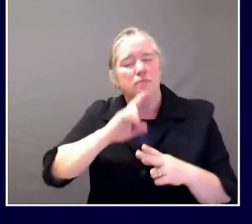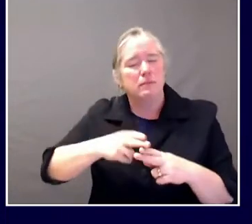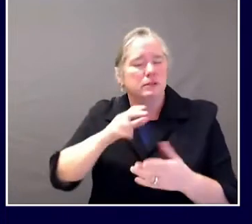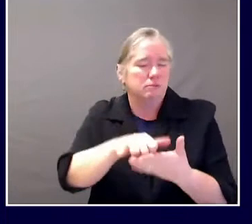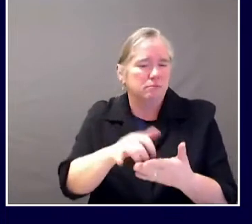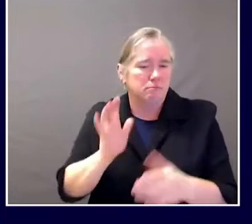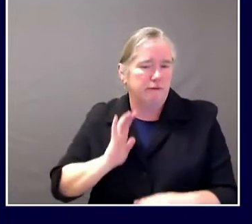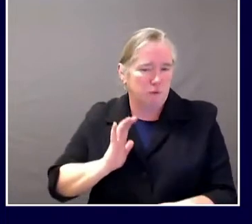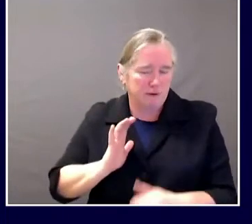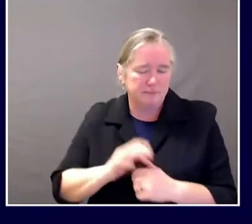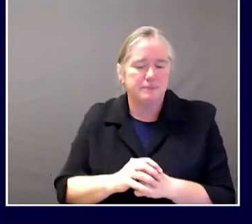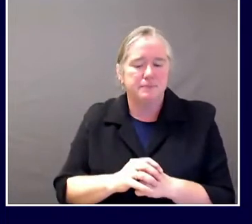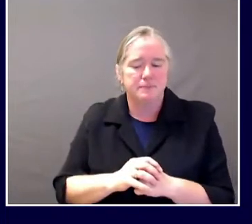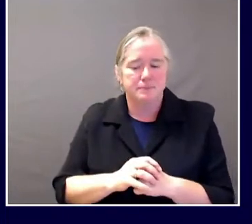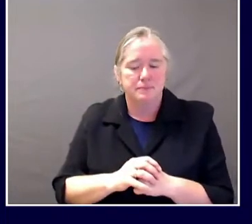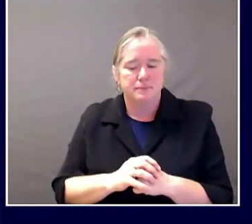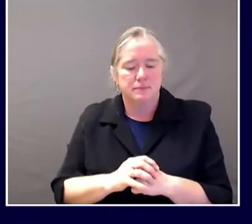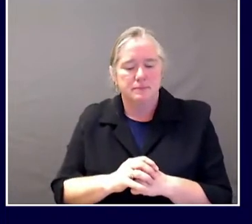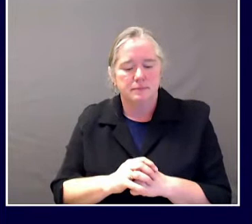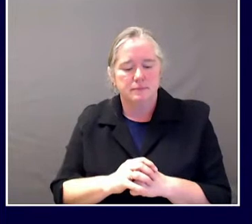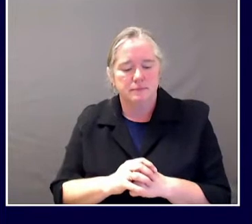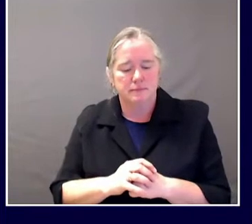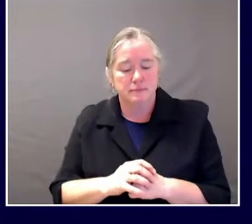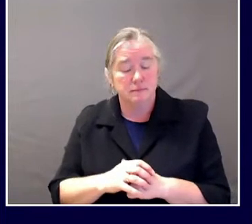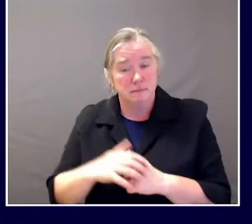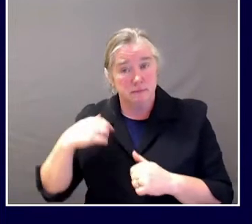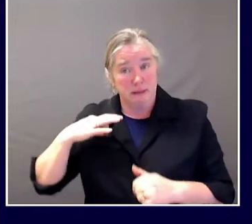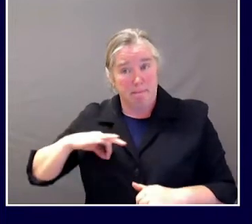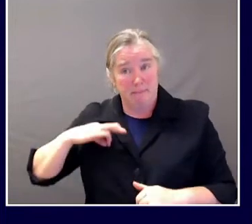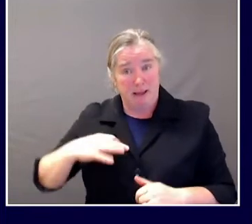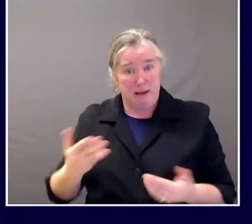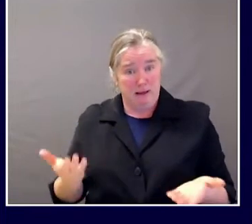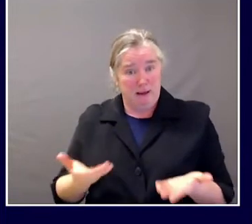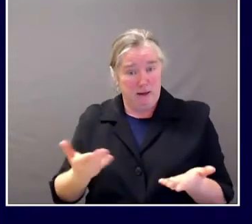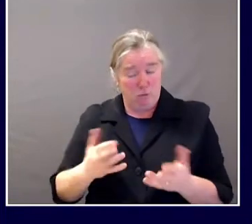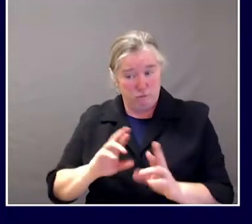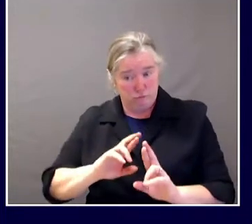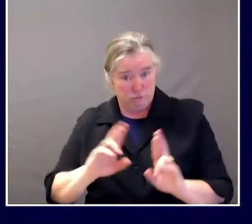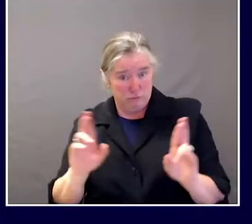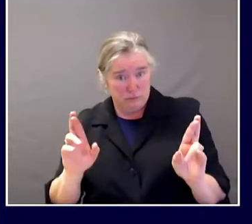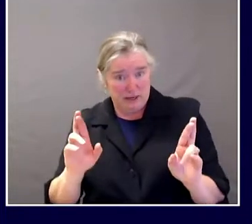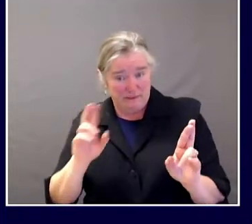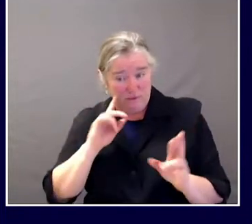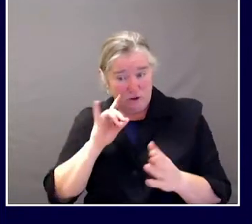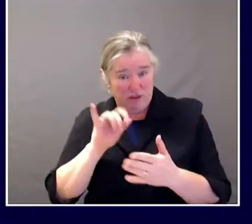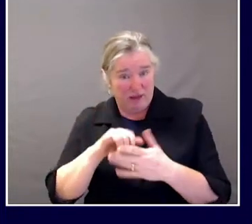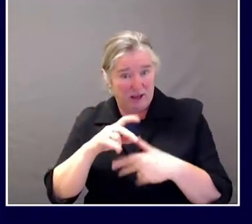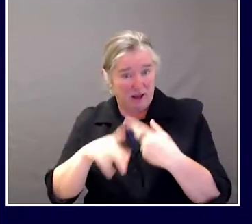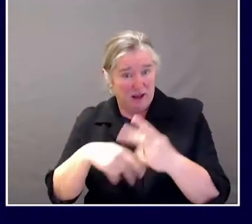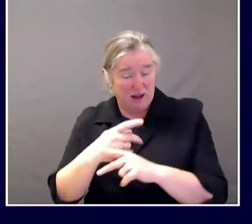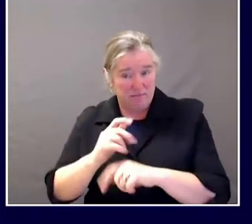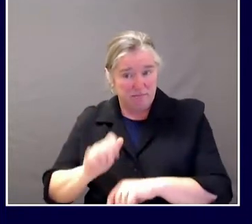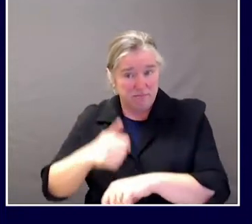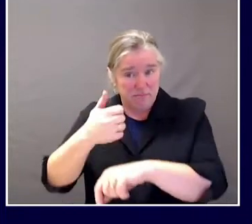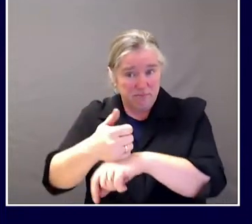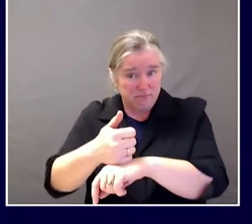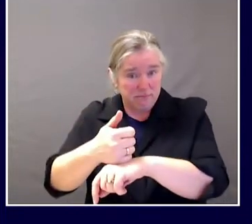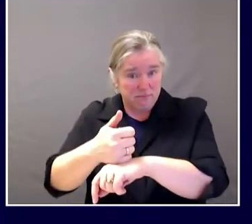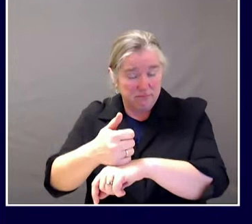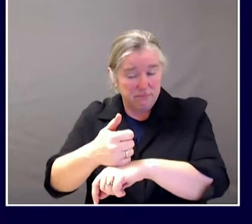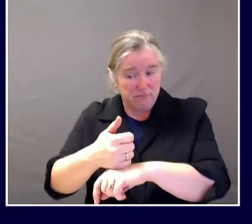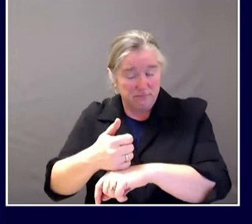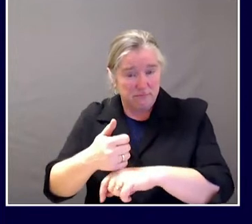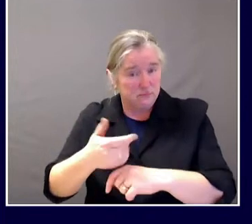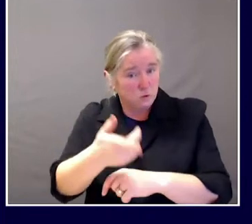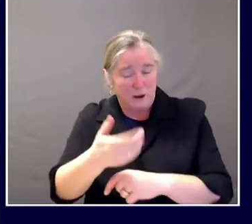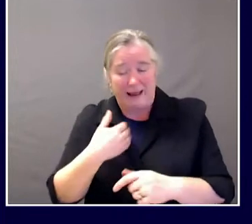in this could happen in the state of Maine. How close are we to having such centers here in this state, and are there any details